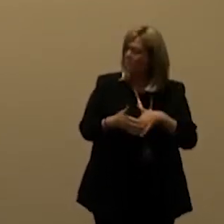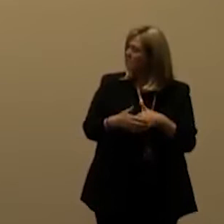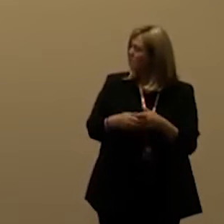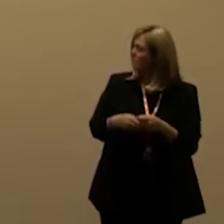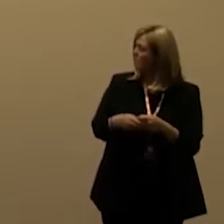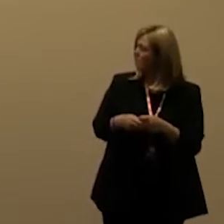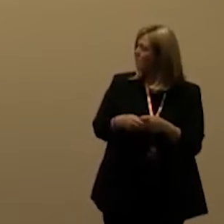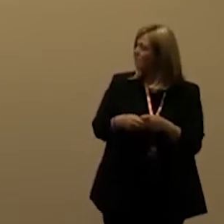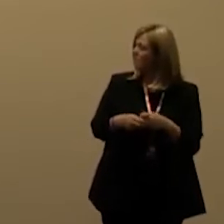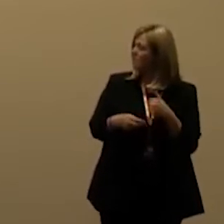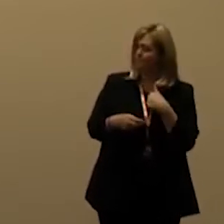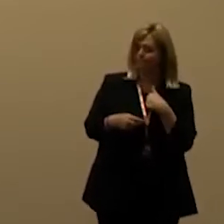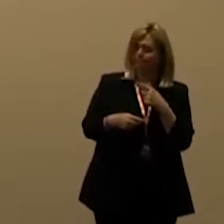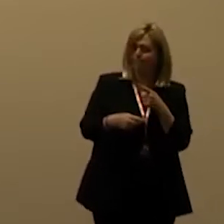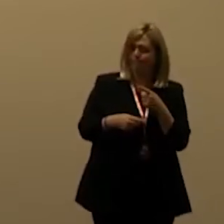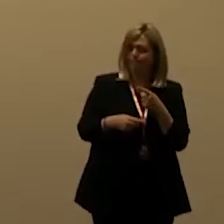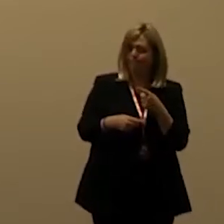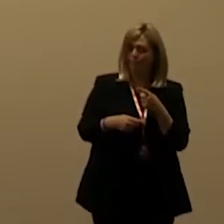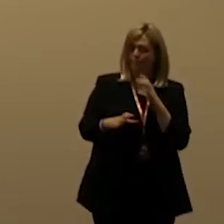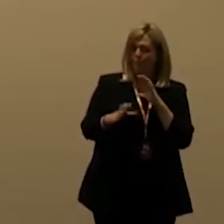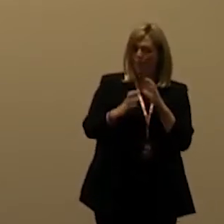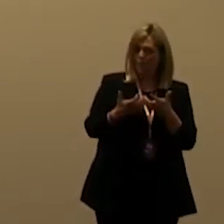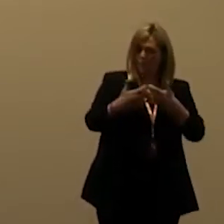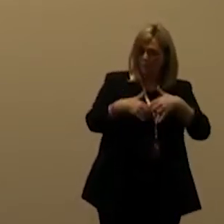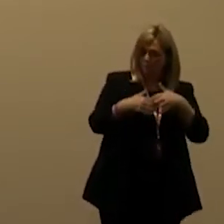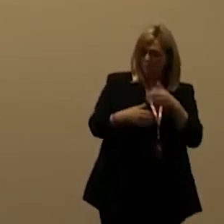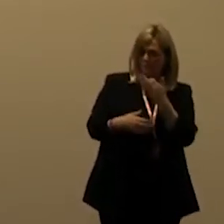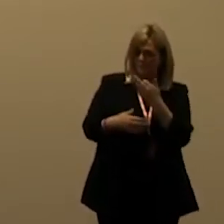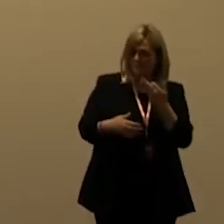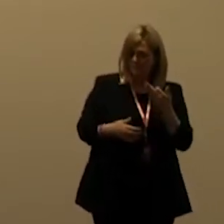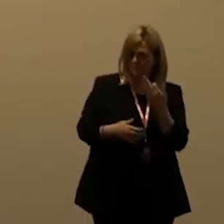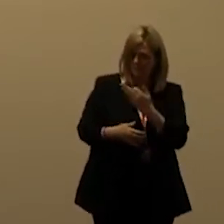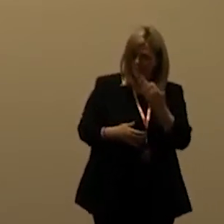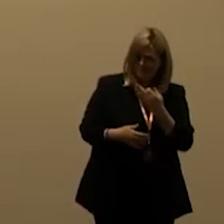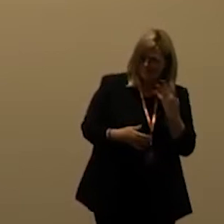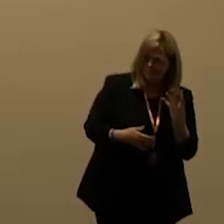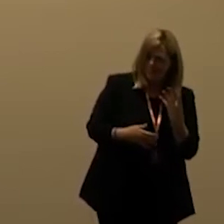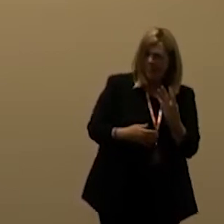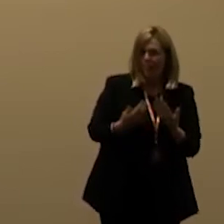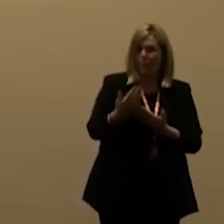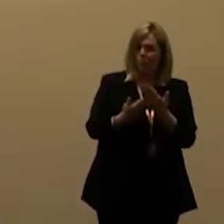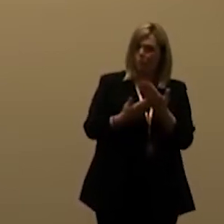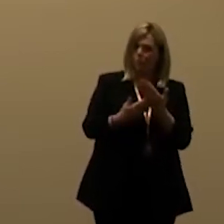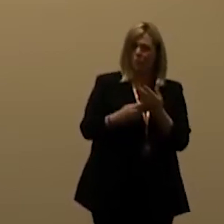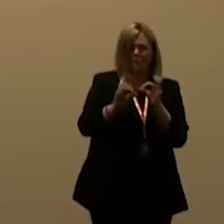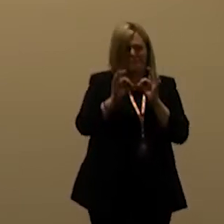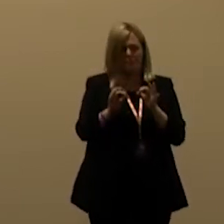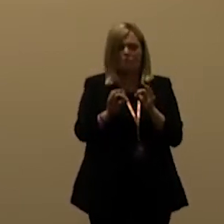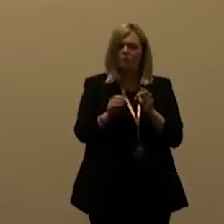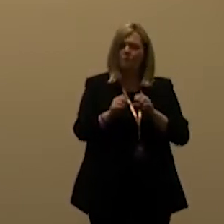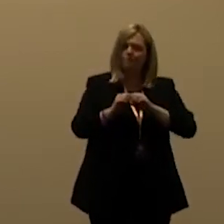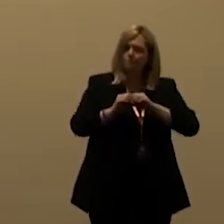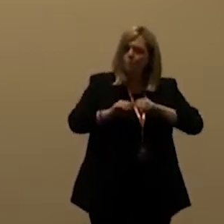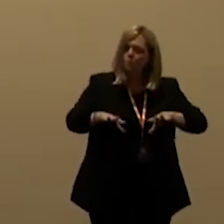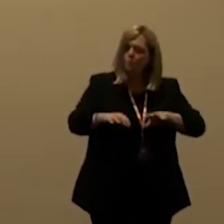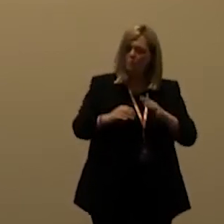in 1994, those communication technologies were coming into their own at that time, especially with social media. So I know